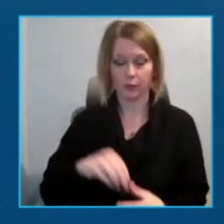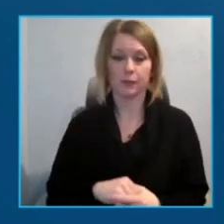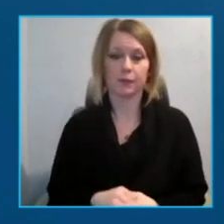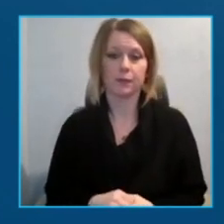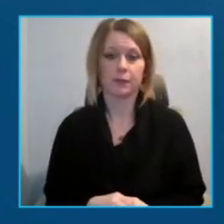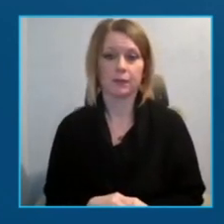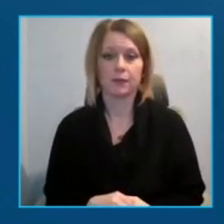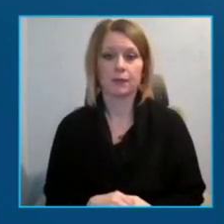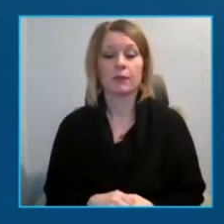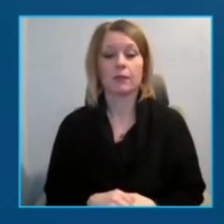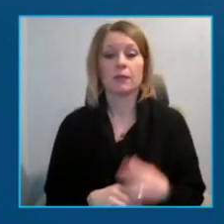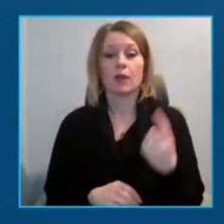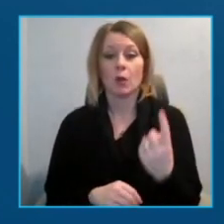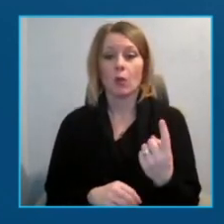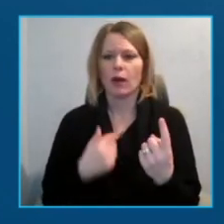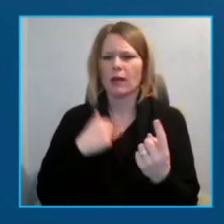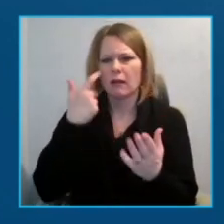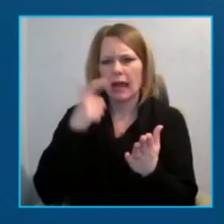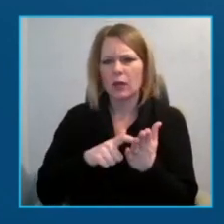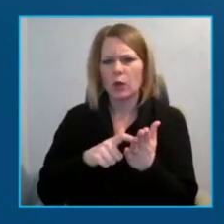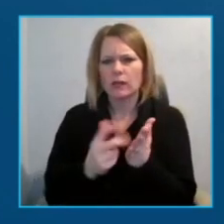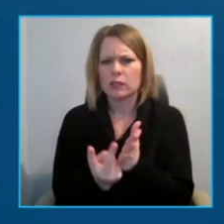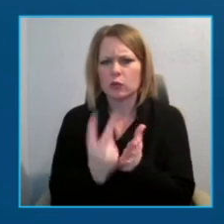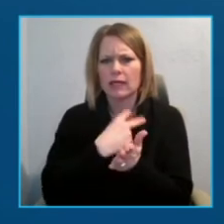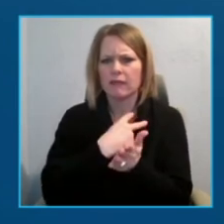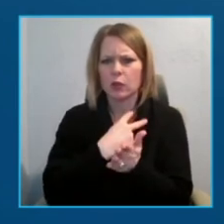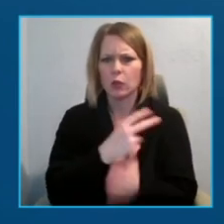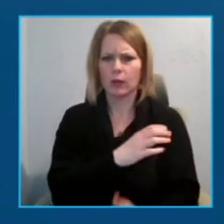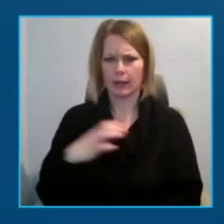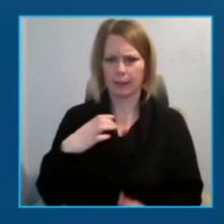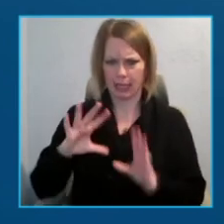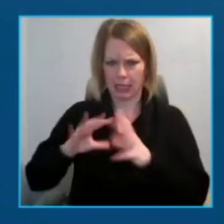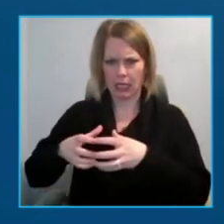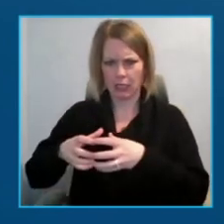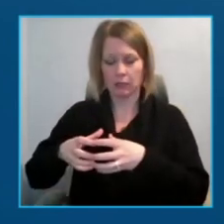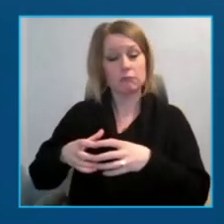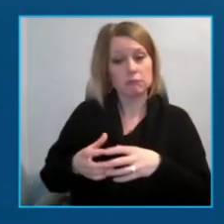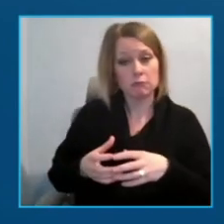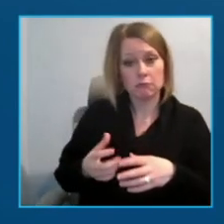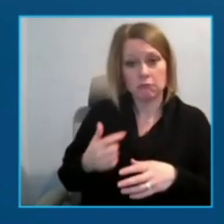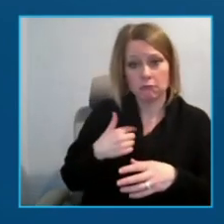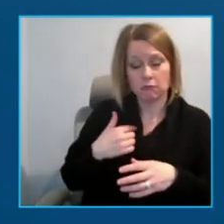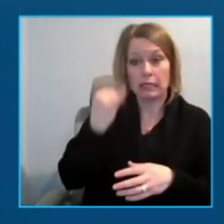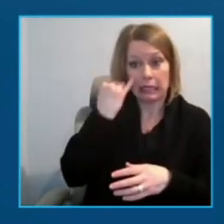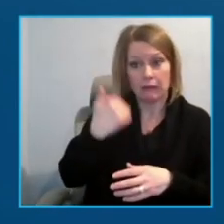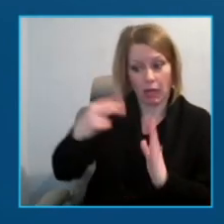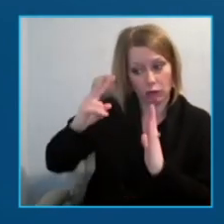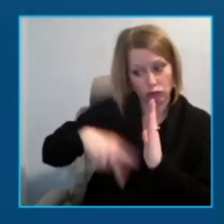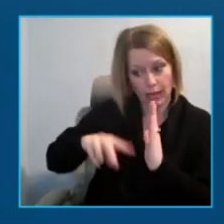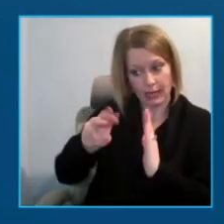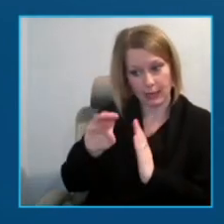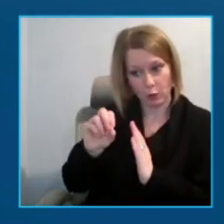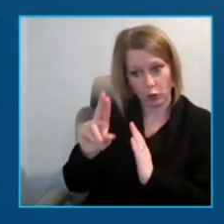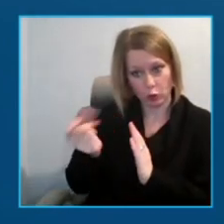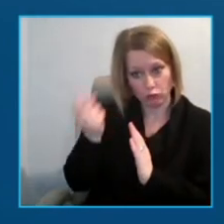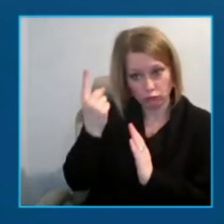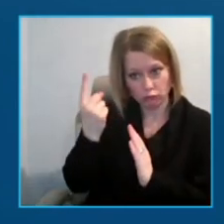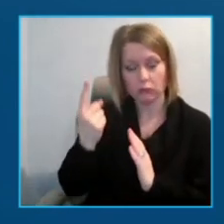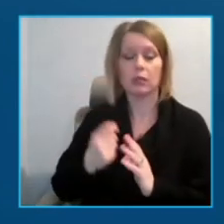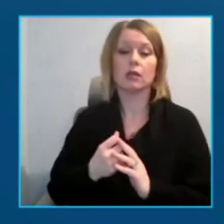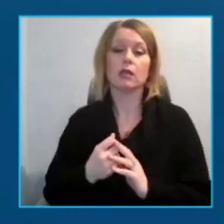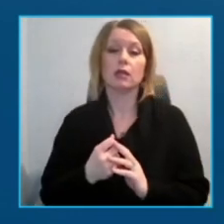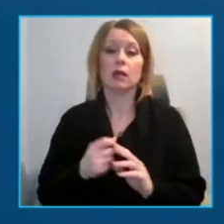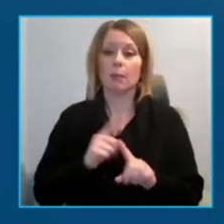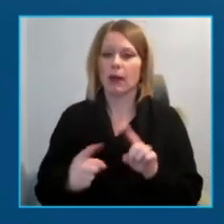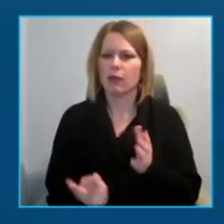the review committee, if I read the memorandum of understanding correctly, the review committee was supposed to